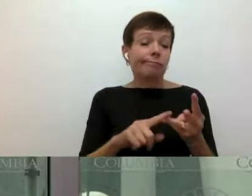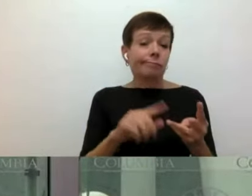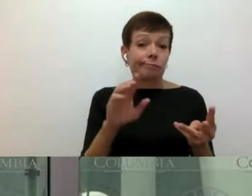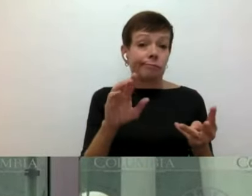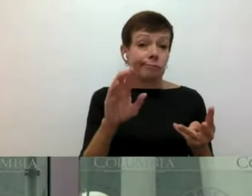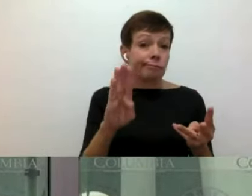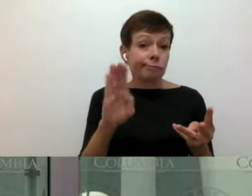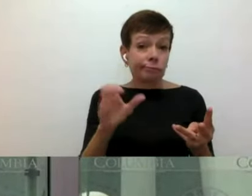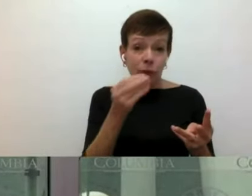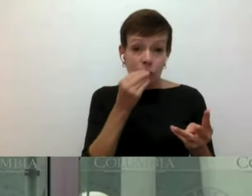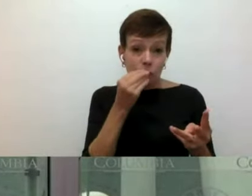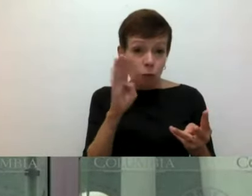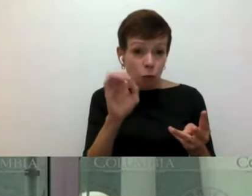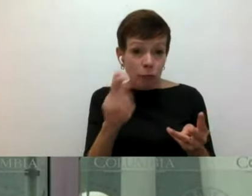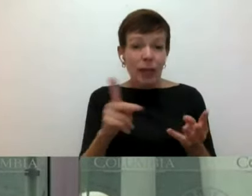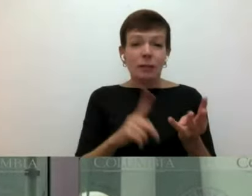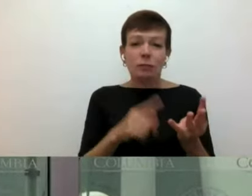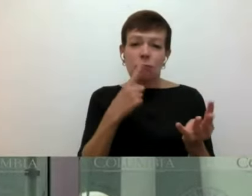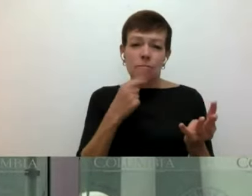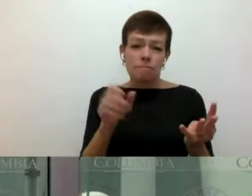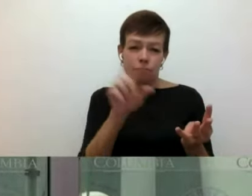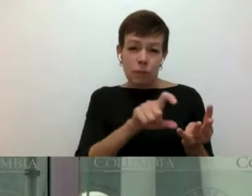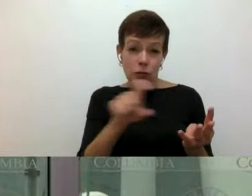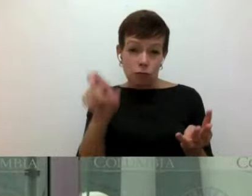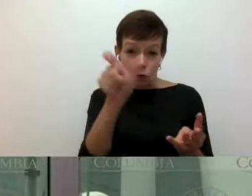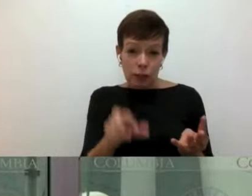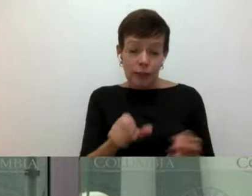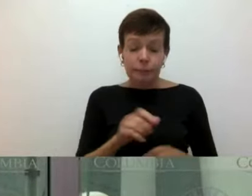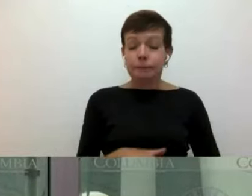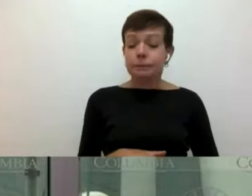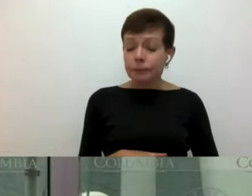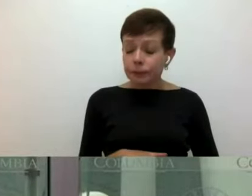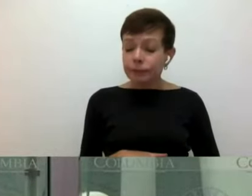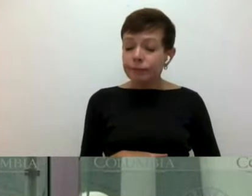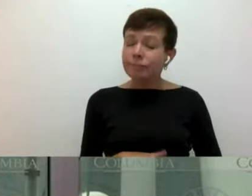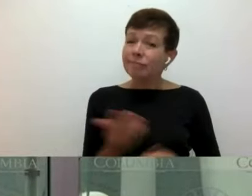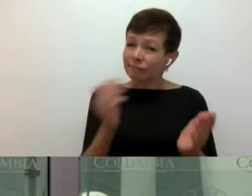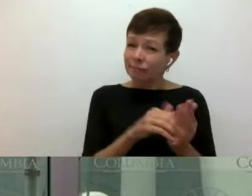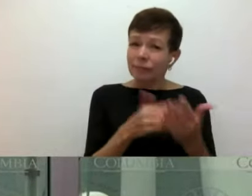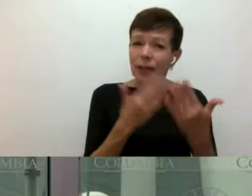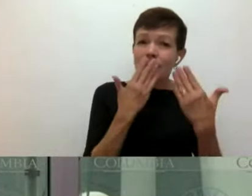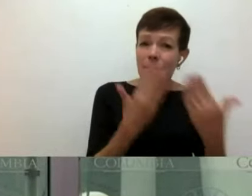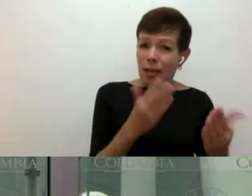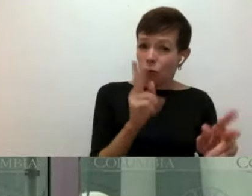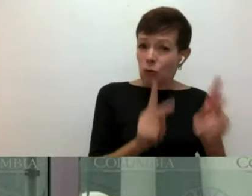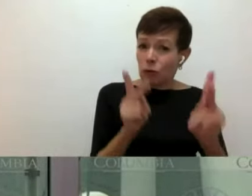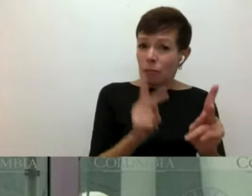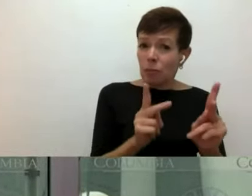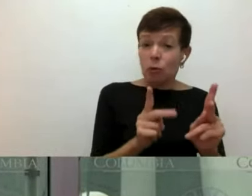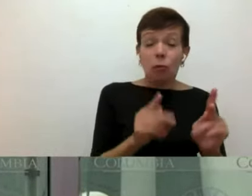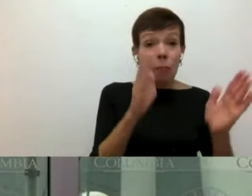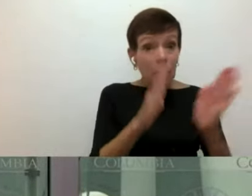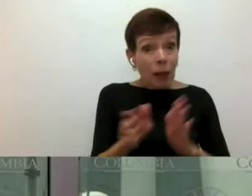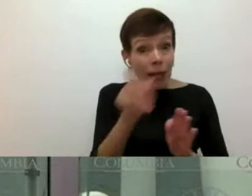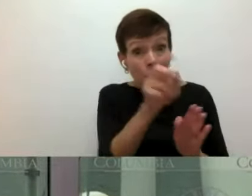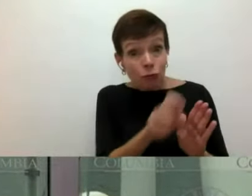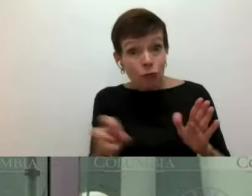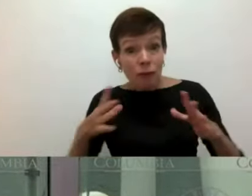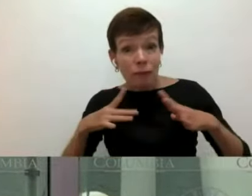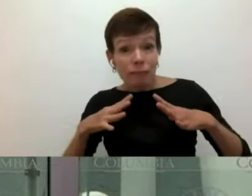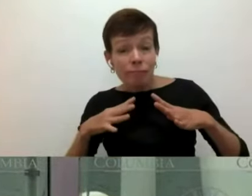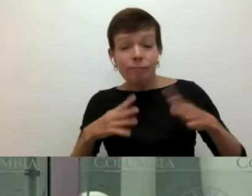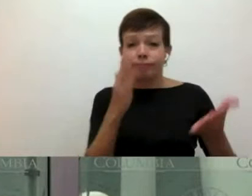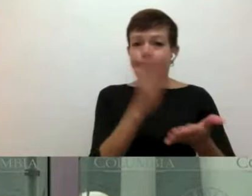BC SPCA, or Food Banks BC. I want to thank you again to everyone who canceled their plans over the last several